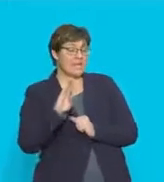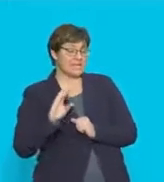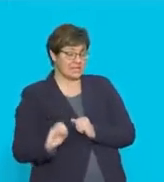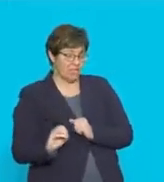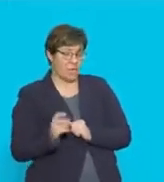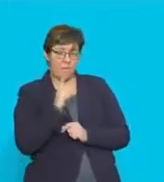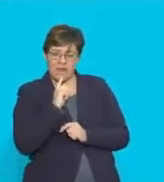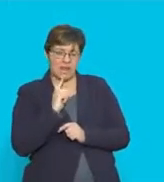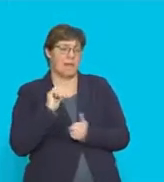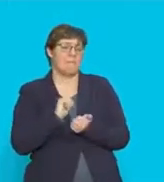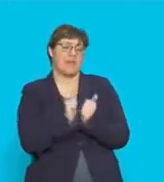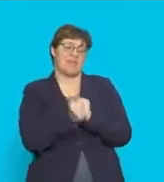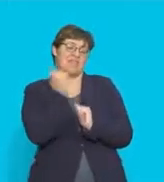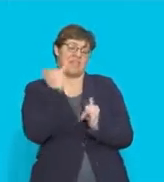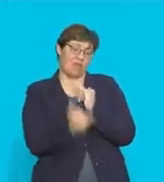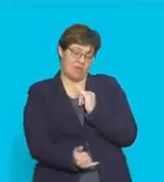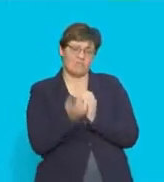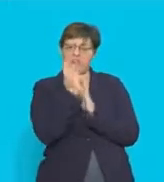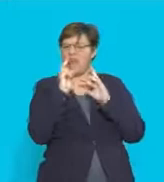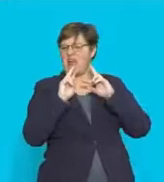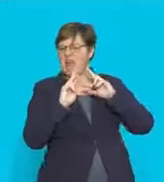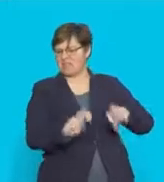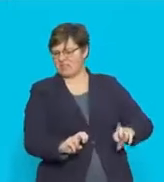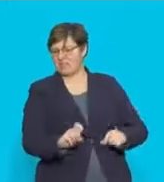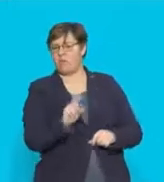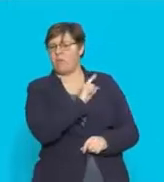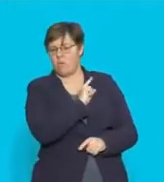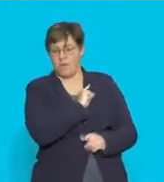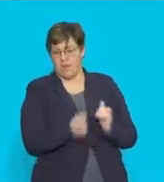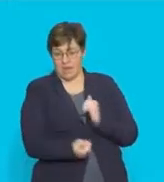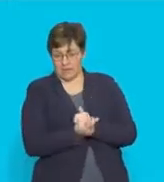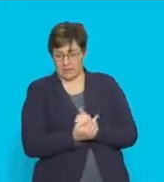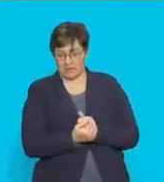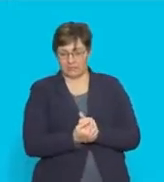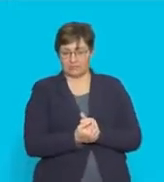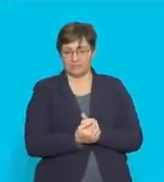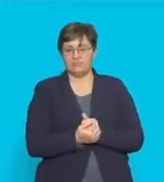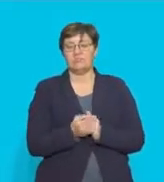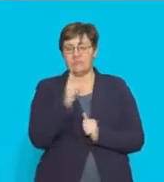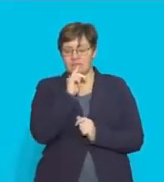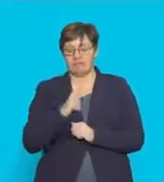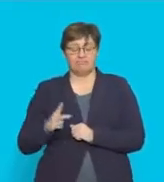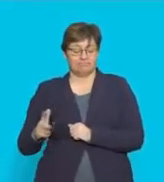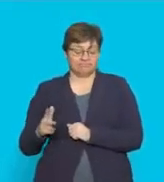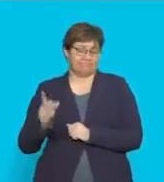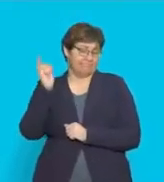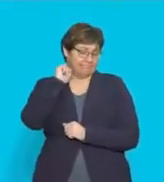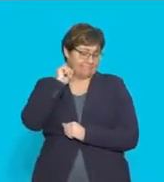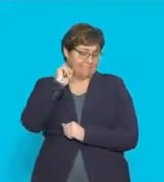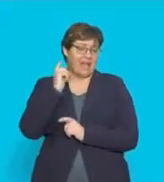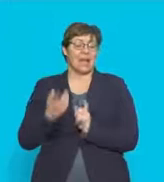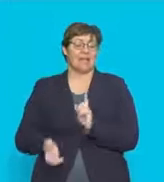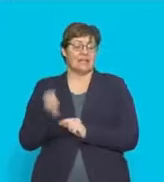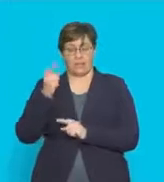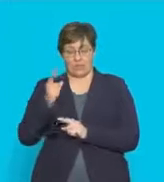that it's a math error and we said we're going to investigate why that is the case. So you need to pack that until we get there.